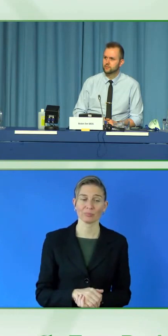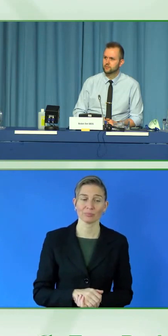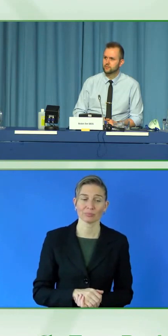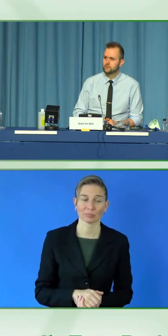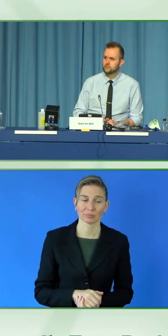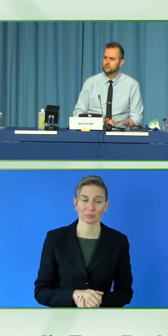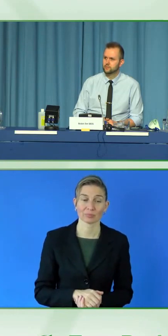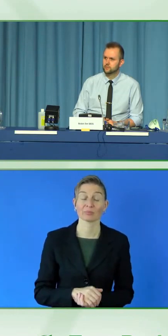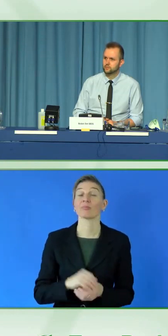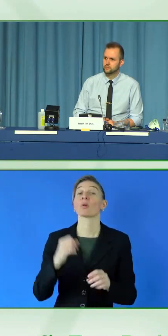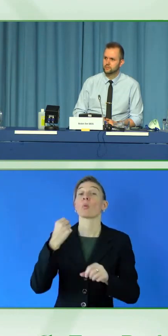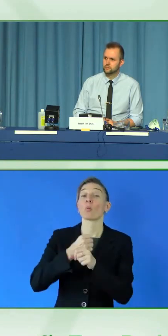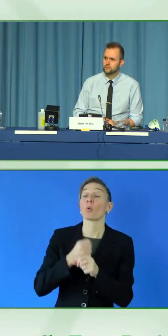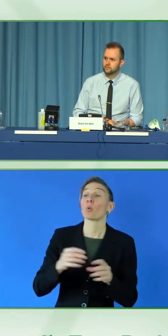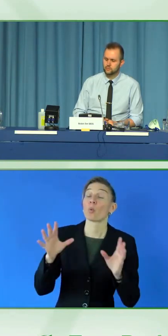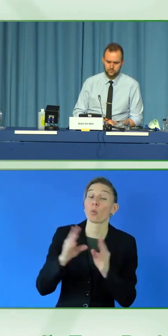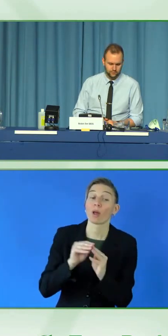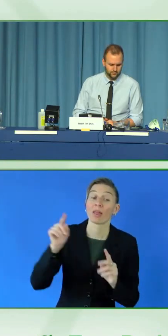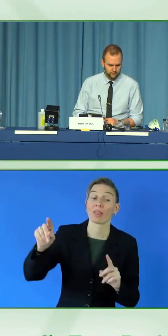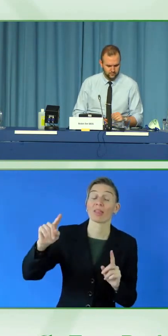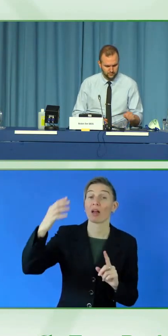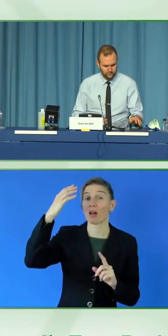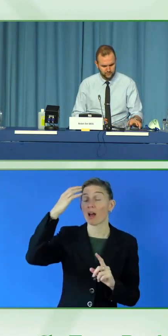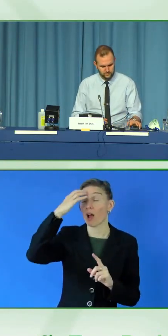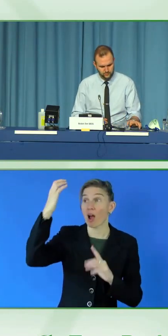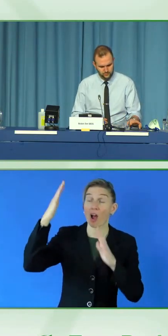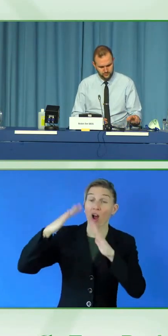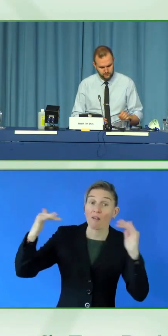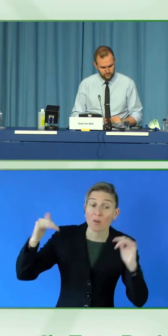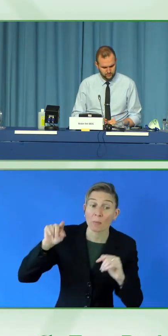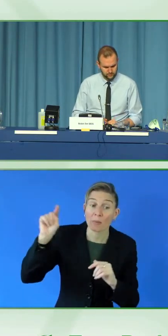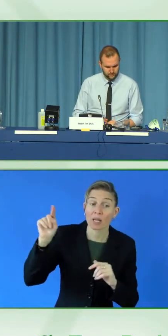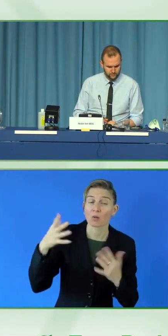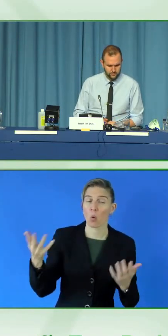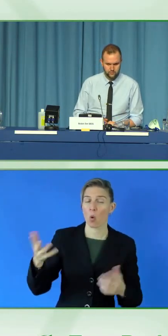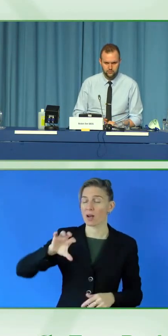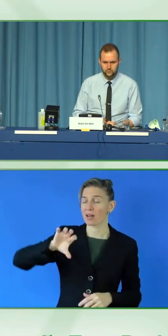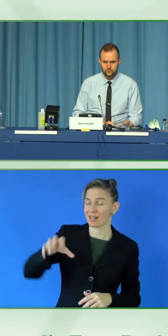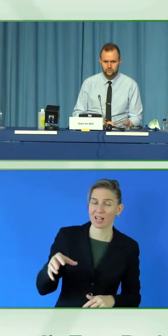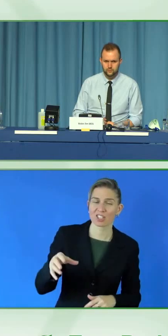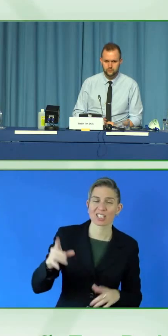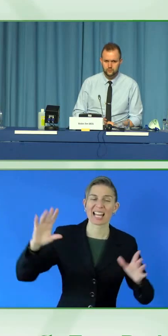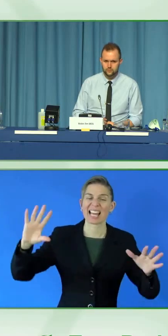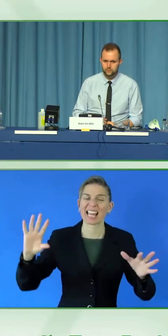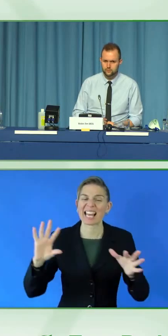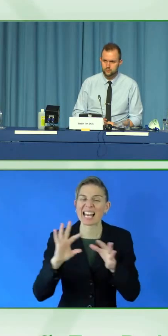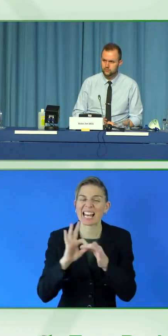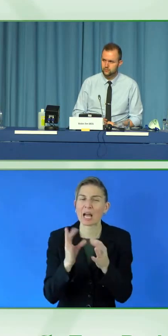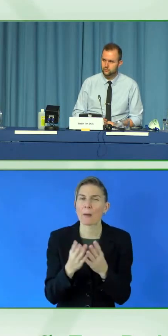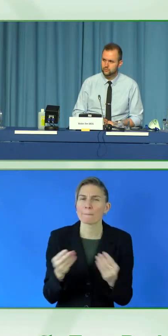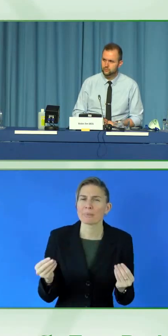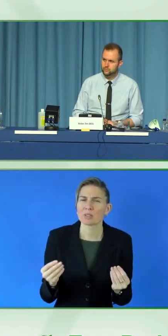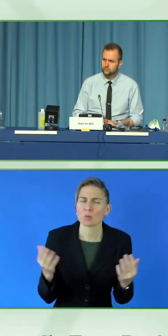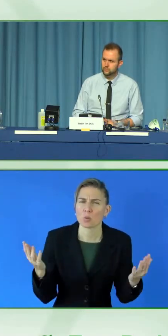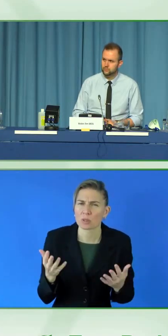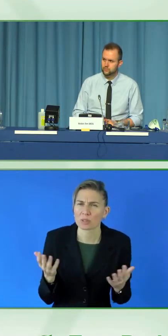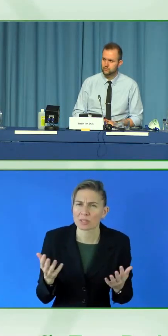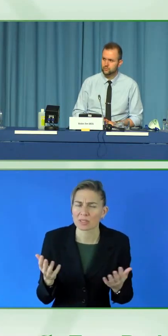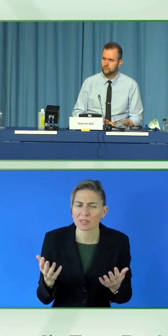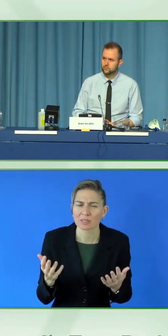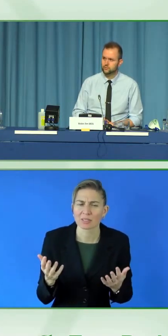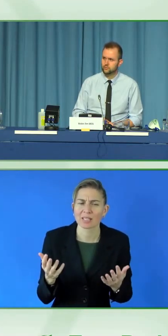level, I think it's also often missing the link, how to feed in actually, and how the local can actually feed